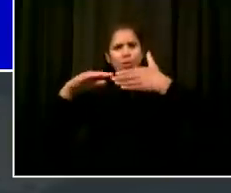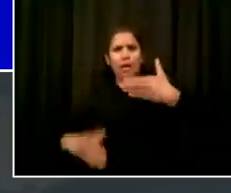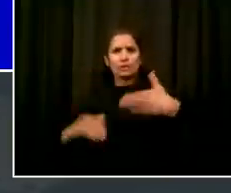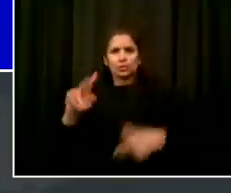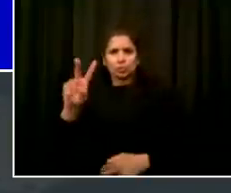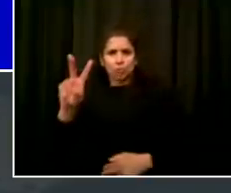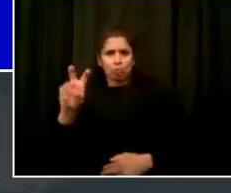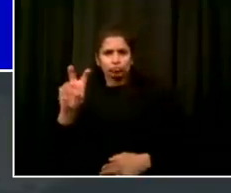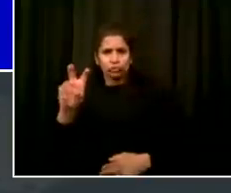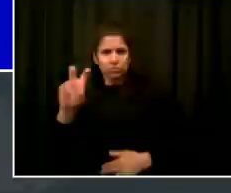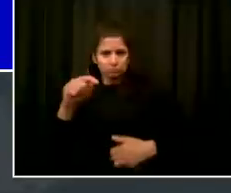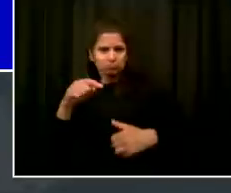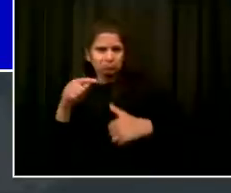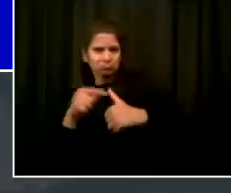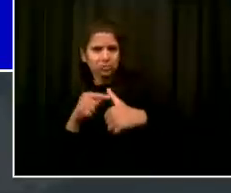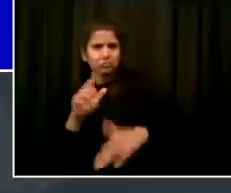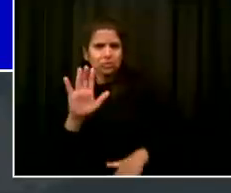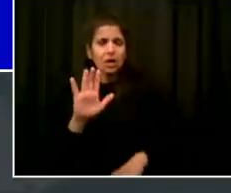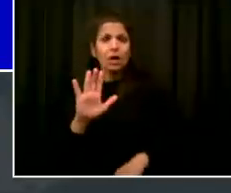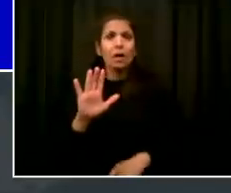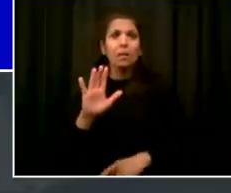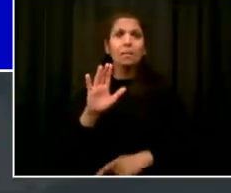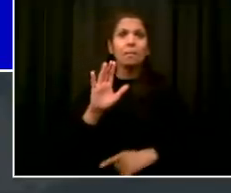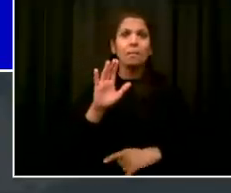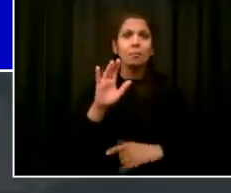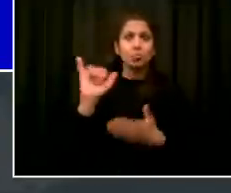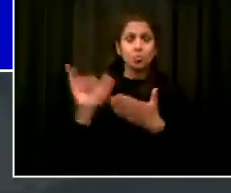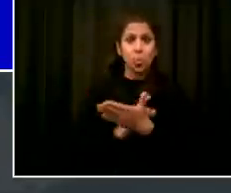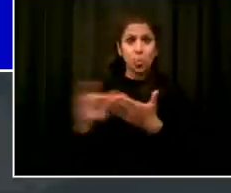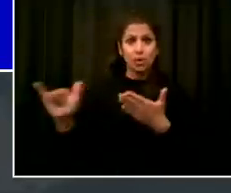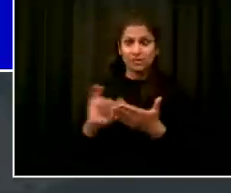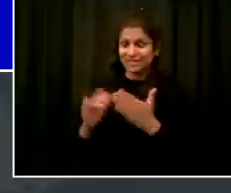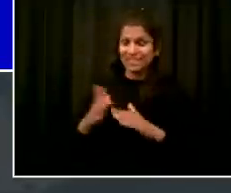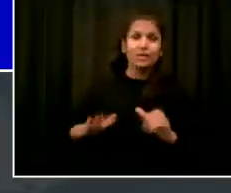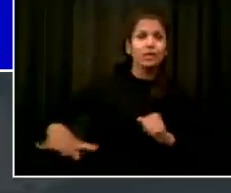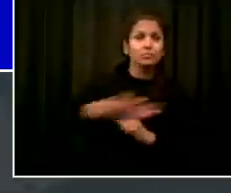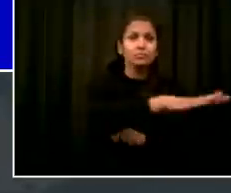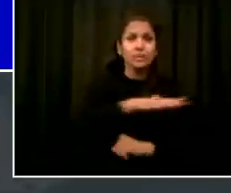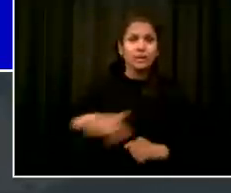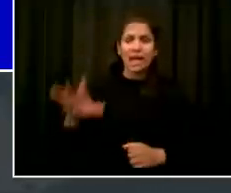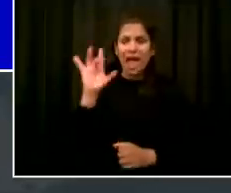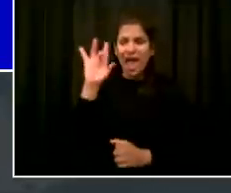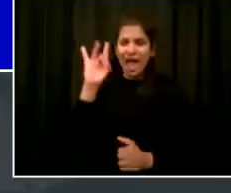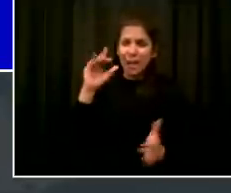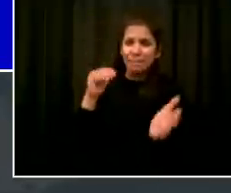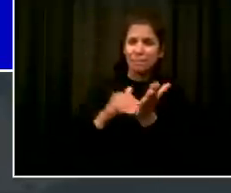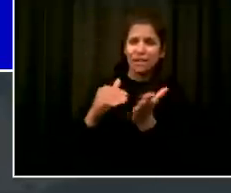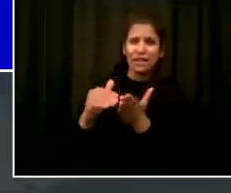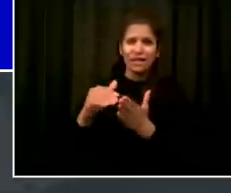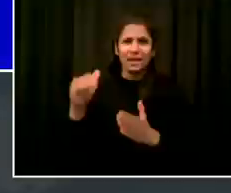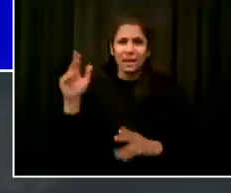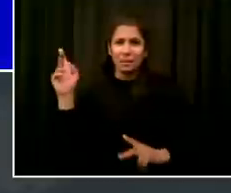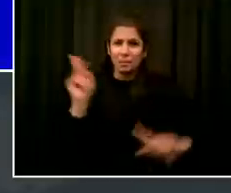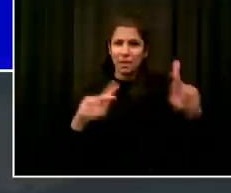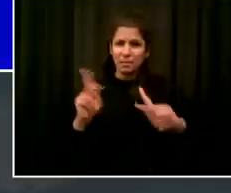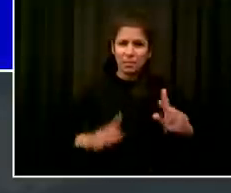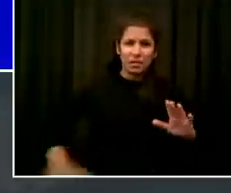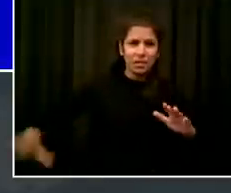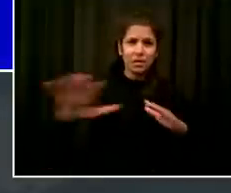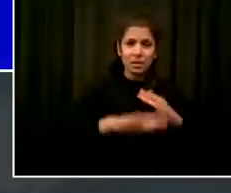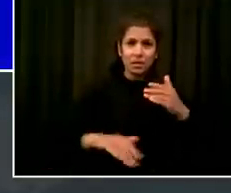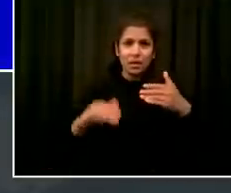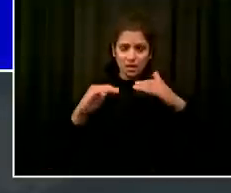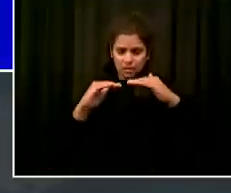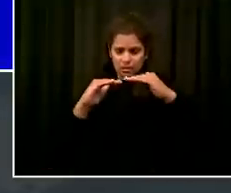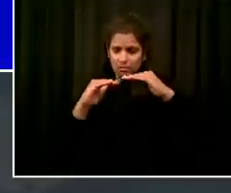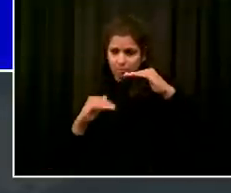over 8 million people. So long as there's fewer than 200 going into the hospitals in a day, we think we're okay, we can make it work,